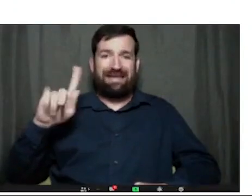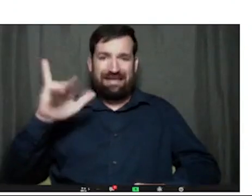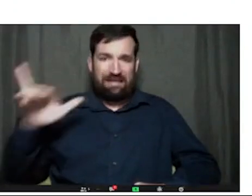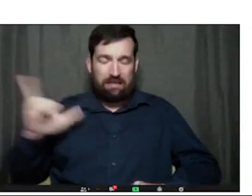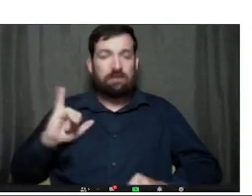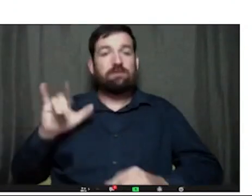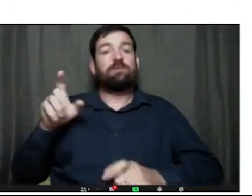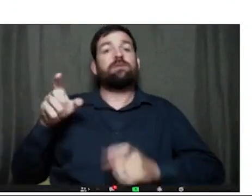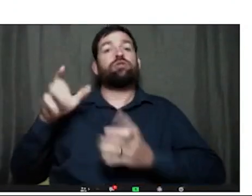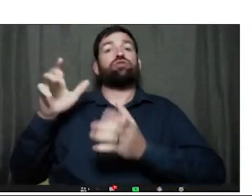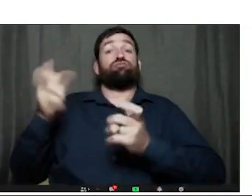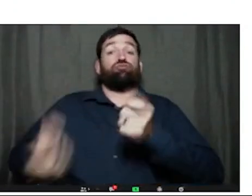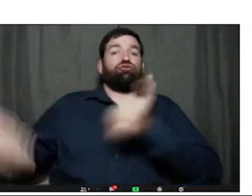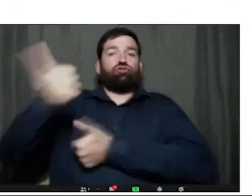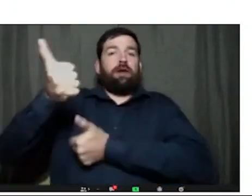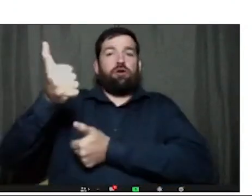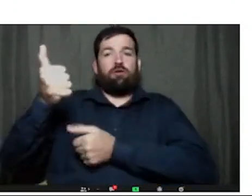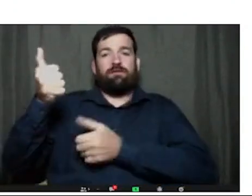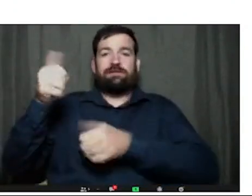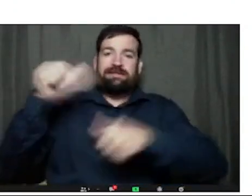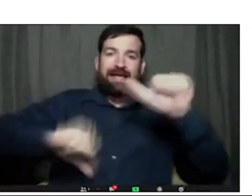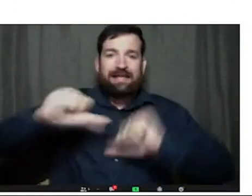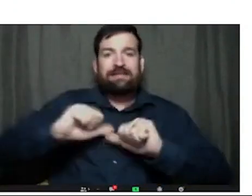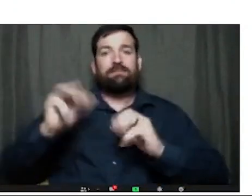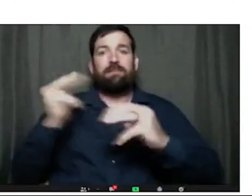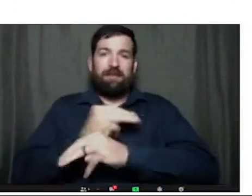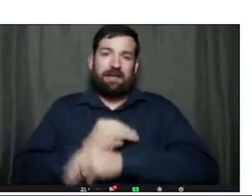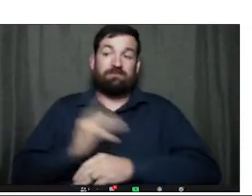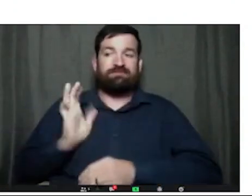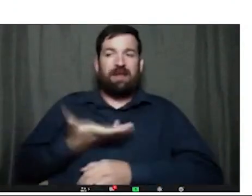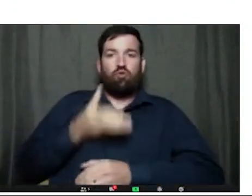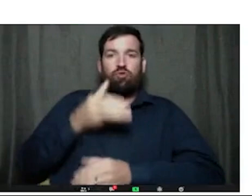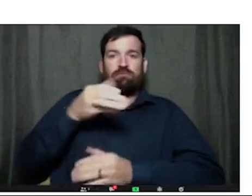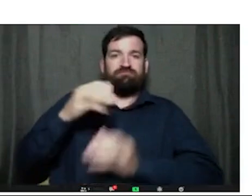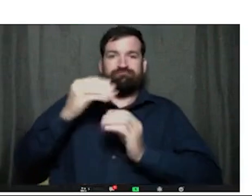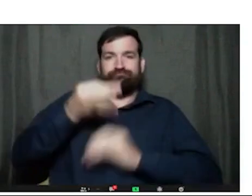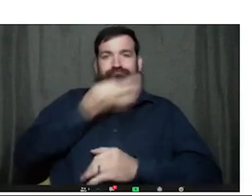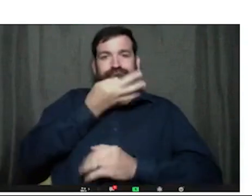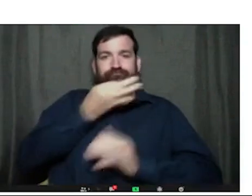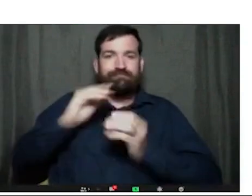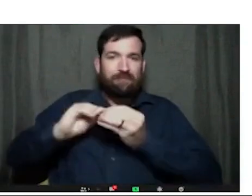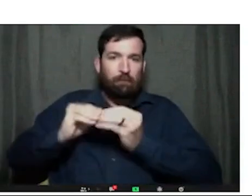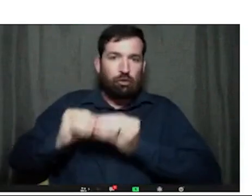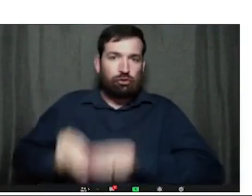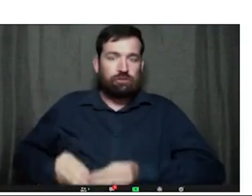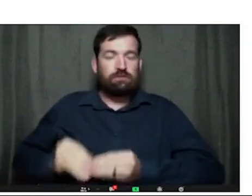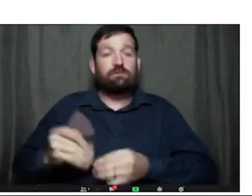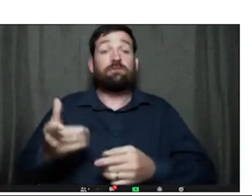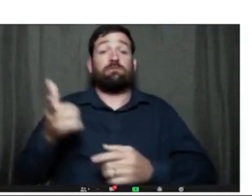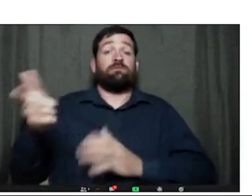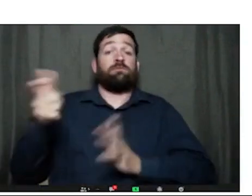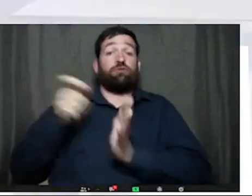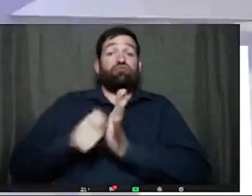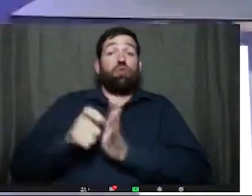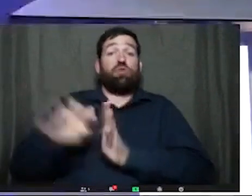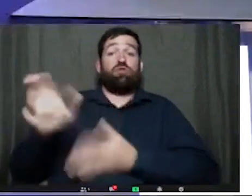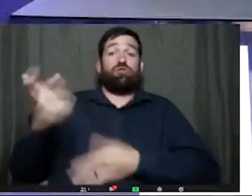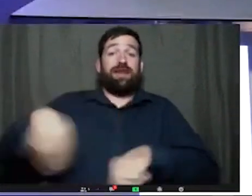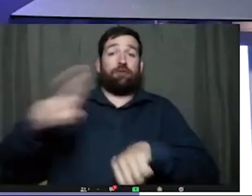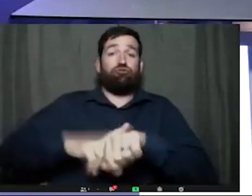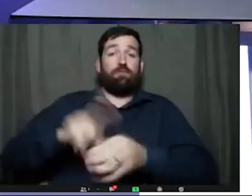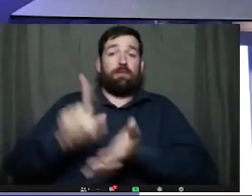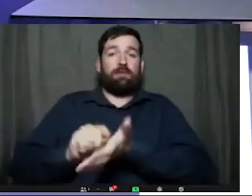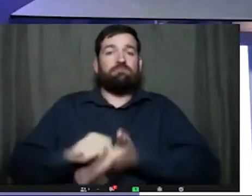at the University of St. Mary's. She's our numbers lady. She's going to break it down. And she wrote in her national publication, quote, "I live near